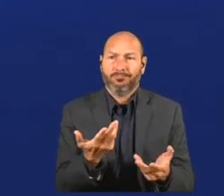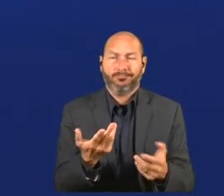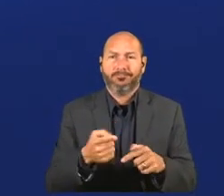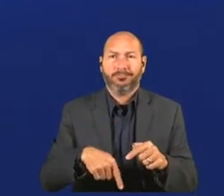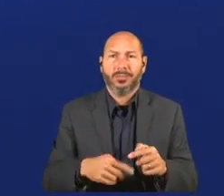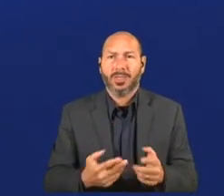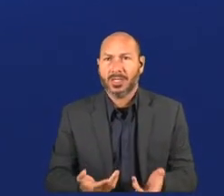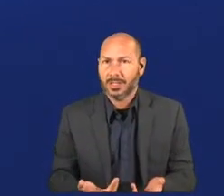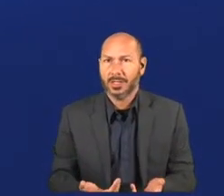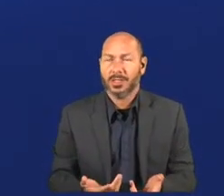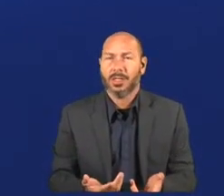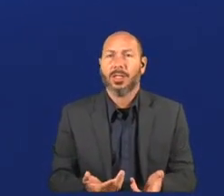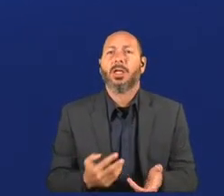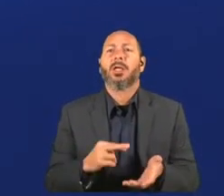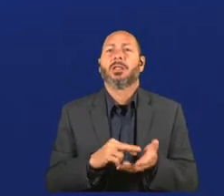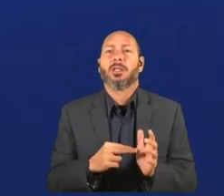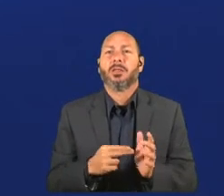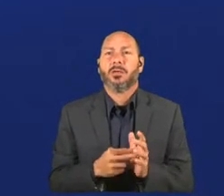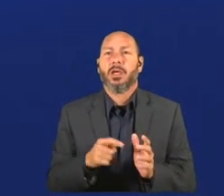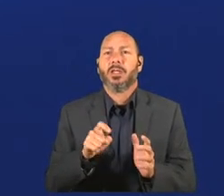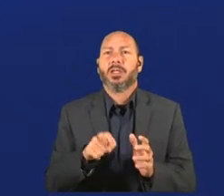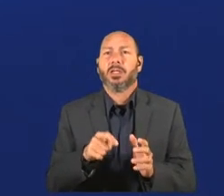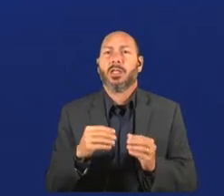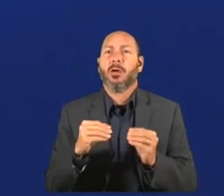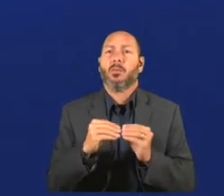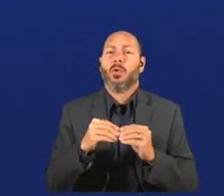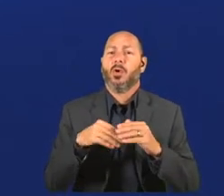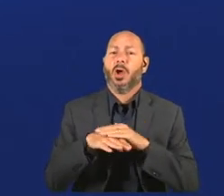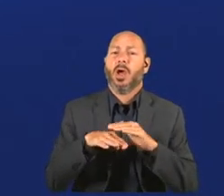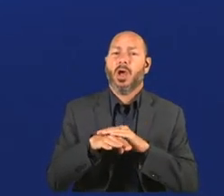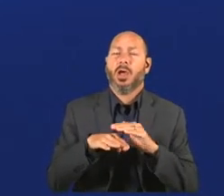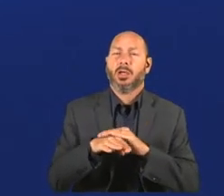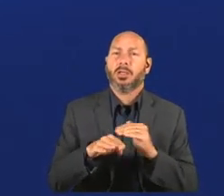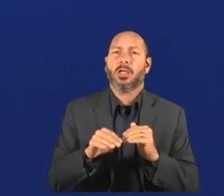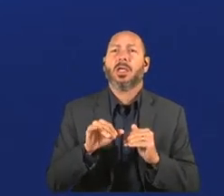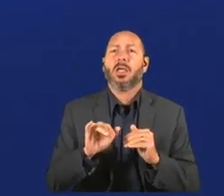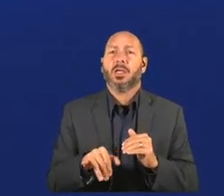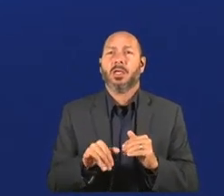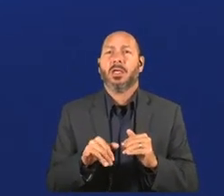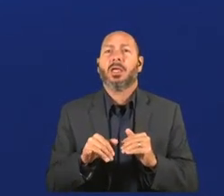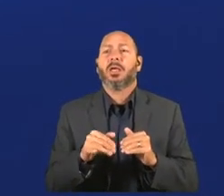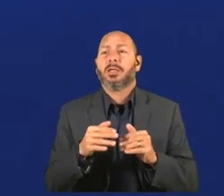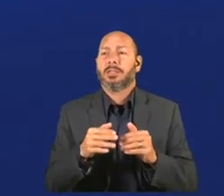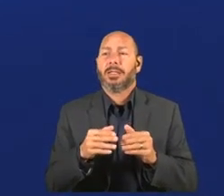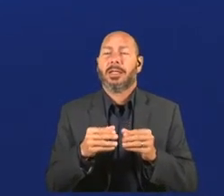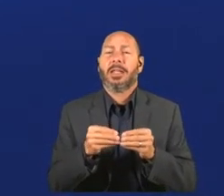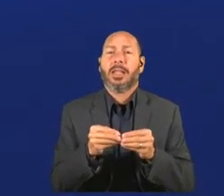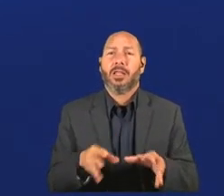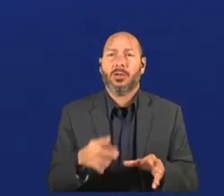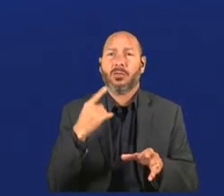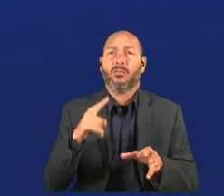to further access issues, and it also leads to severe losses both for hospitals and for the